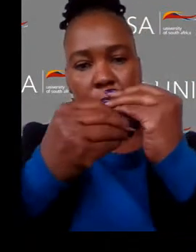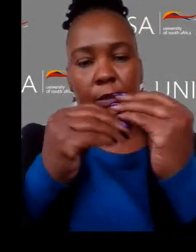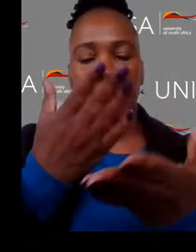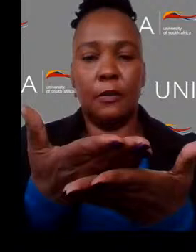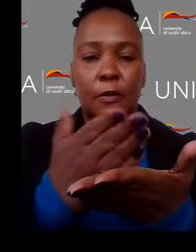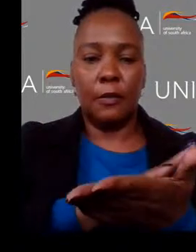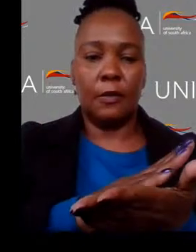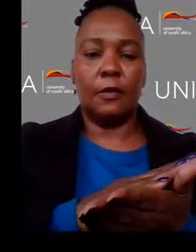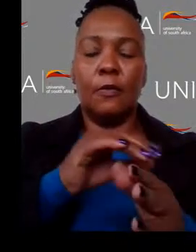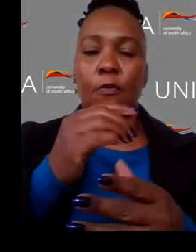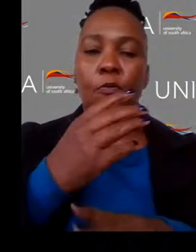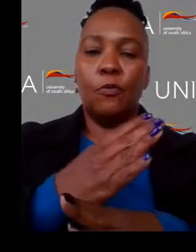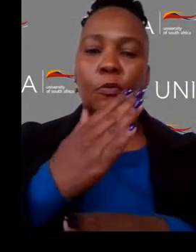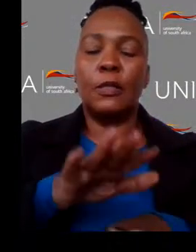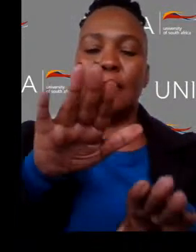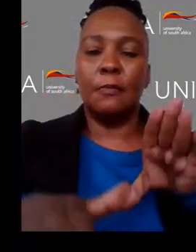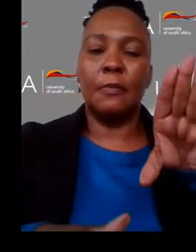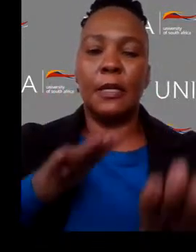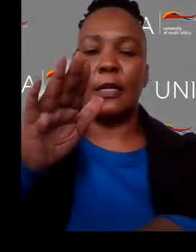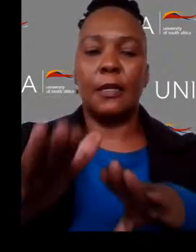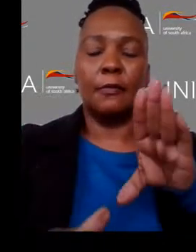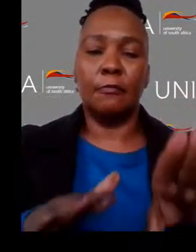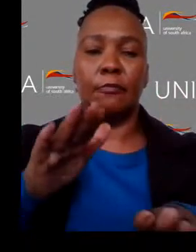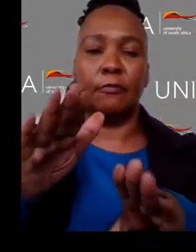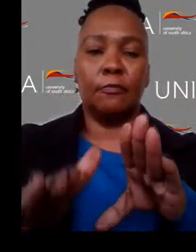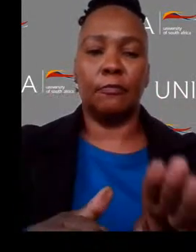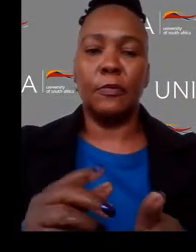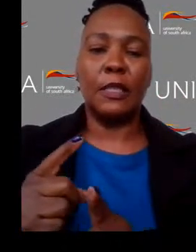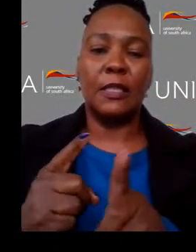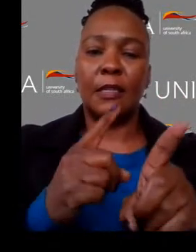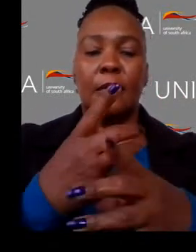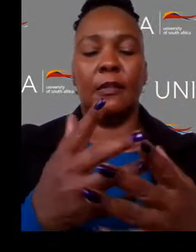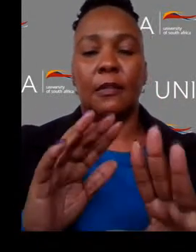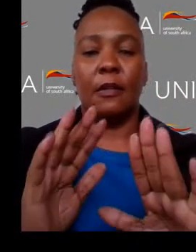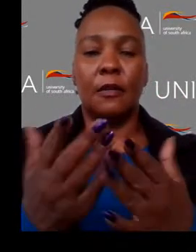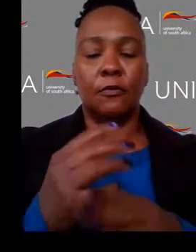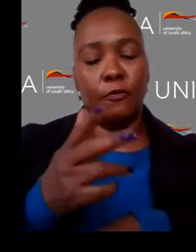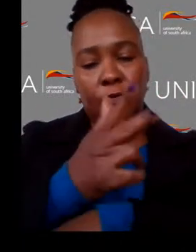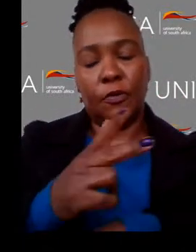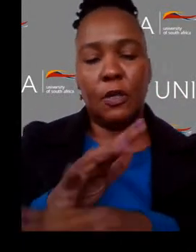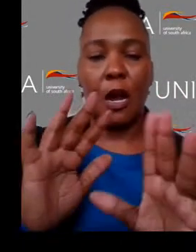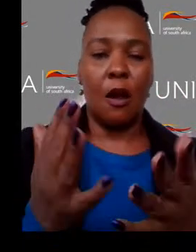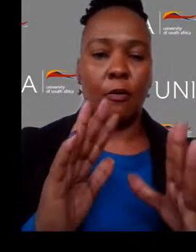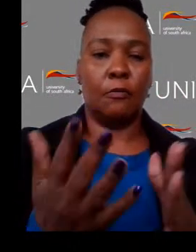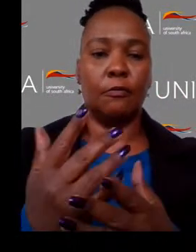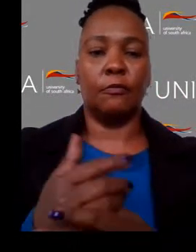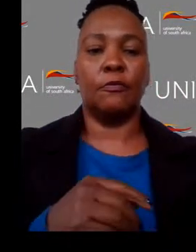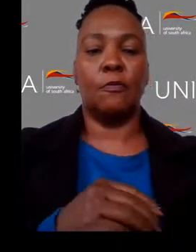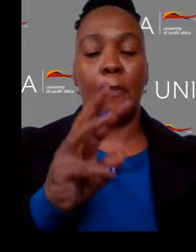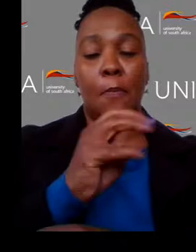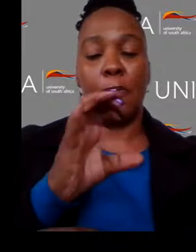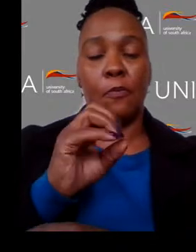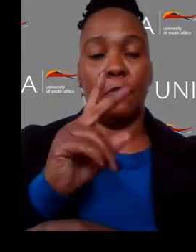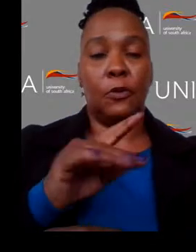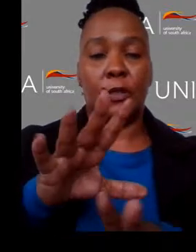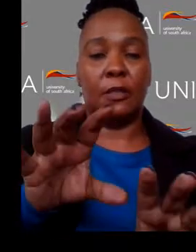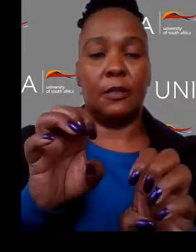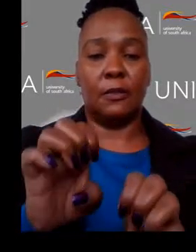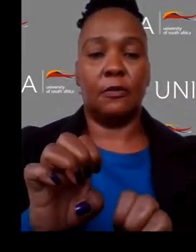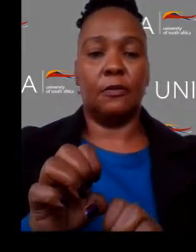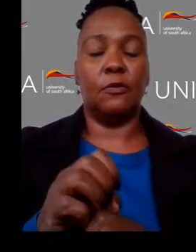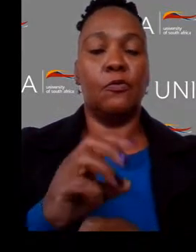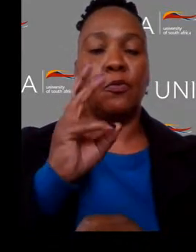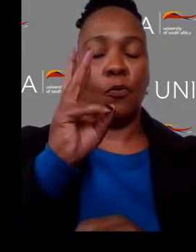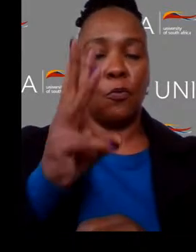step-by-step instructions with a short video as well. But when we get to the mock exams, we will walk through each